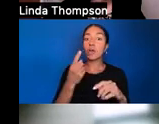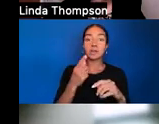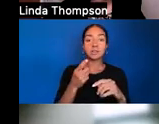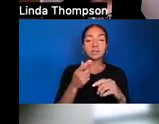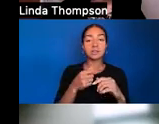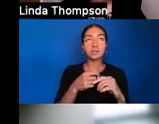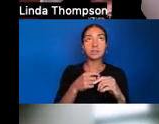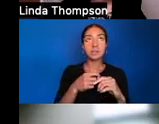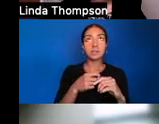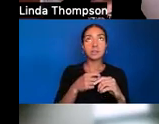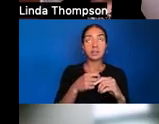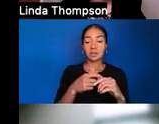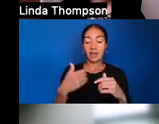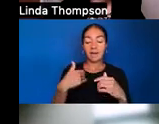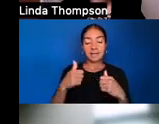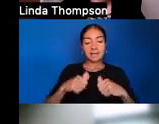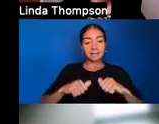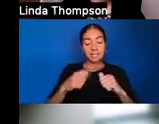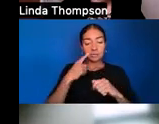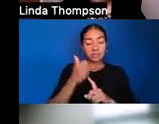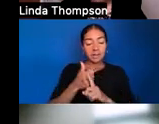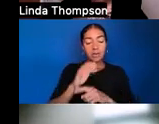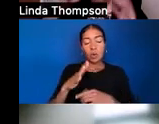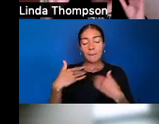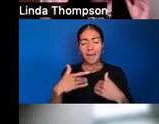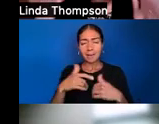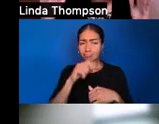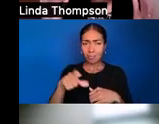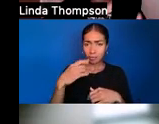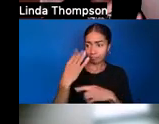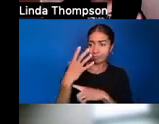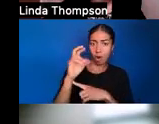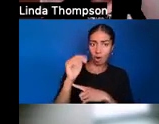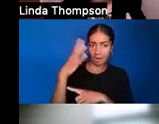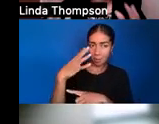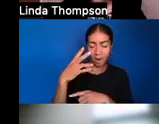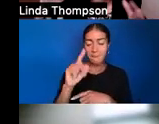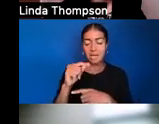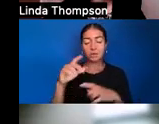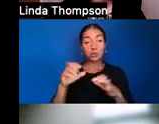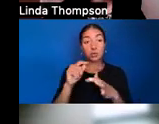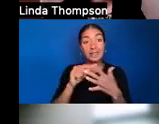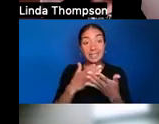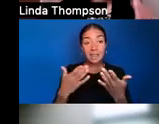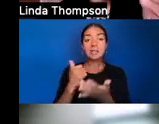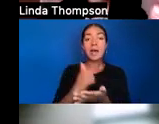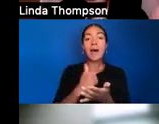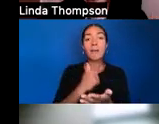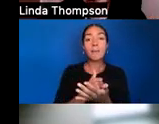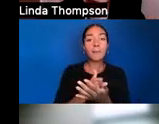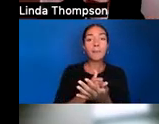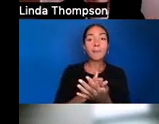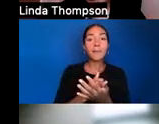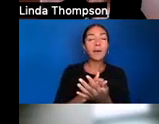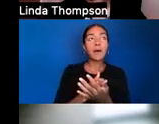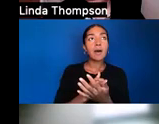your body. You don't have to be on camera doing it, but doing these things breaks up what has